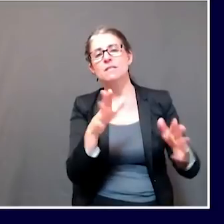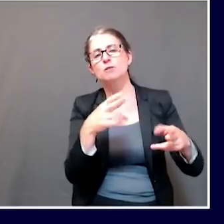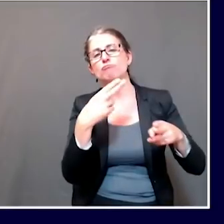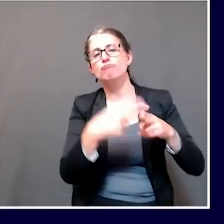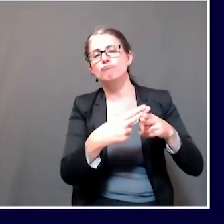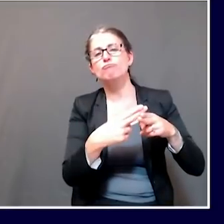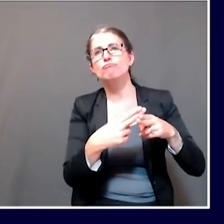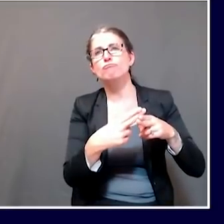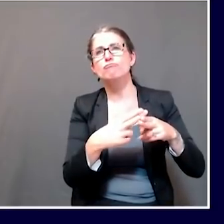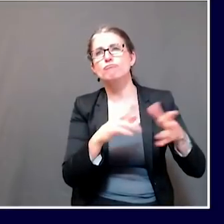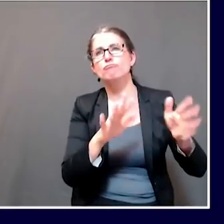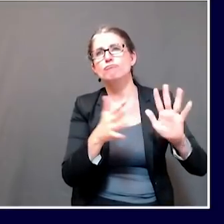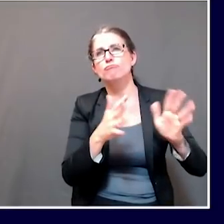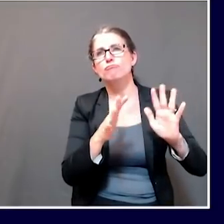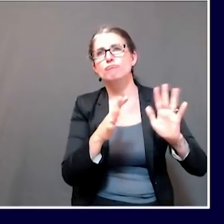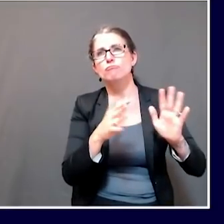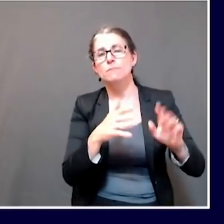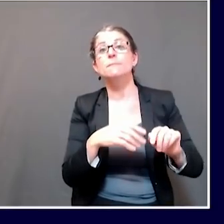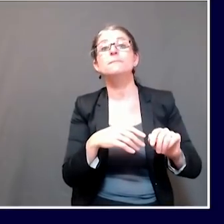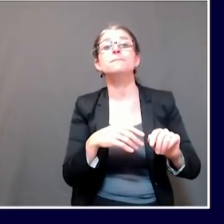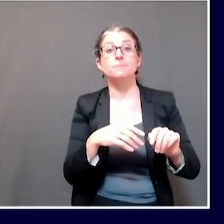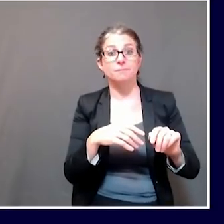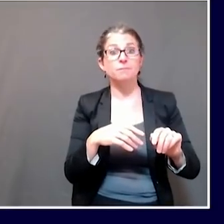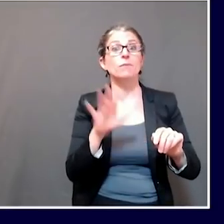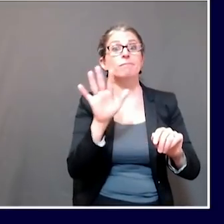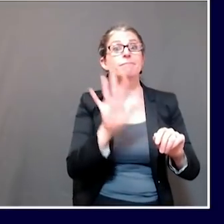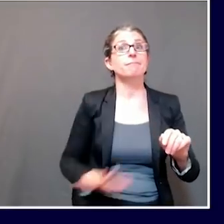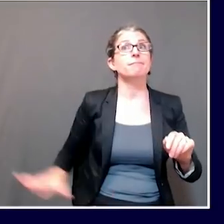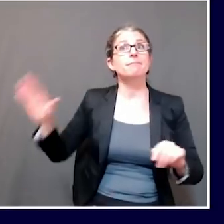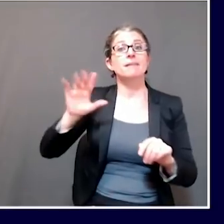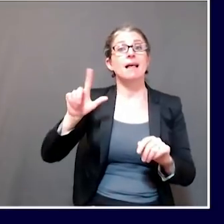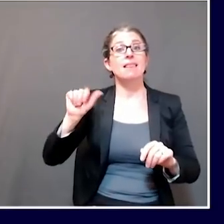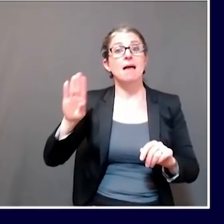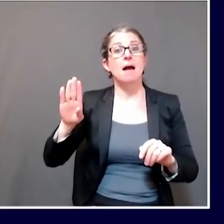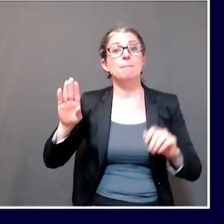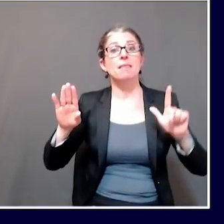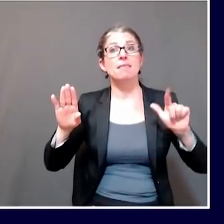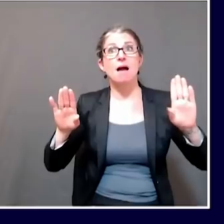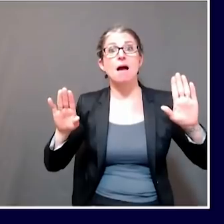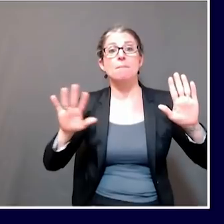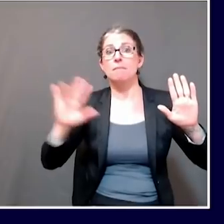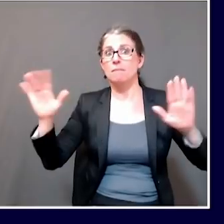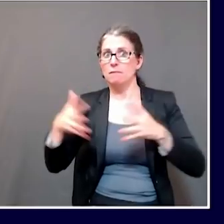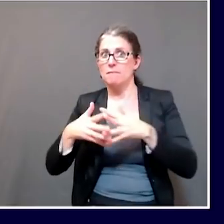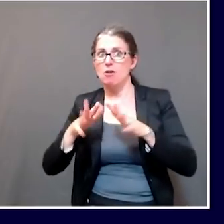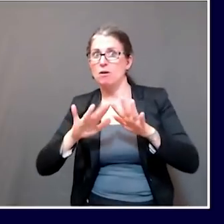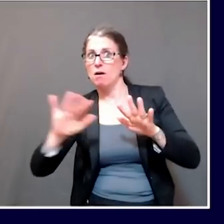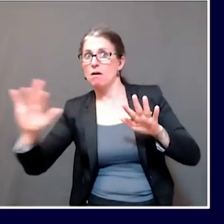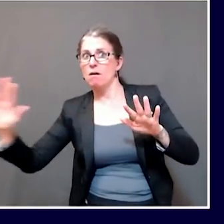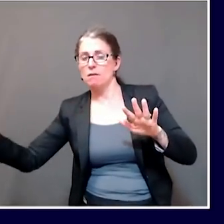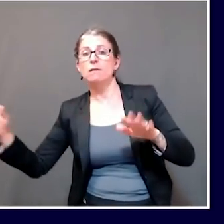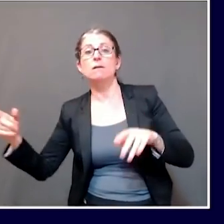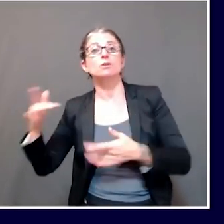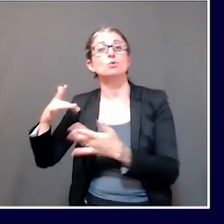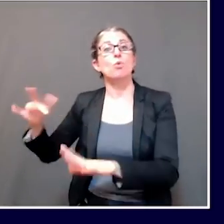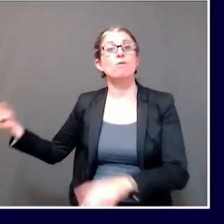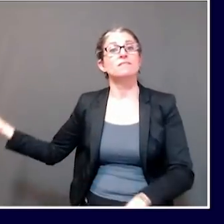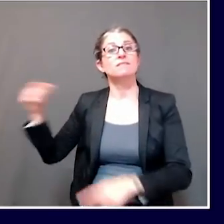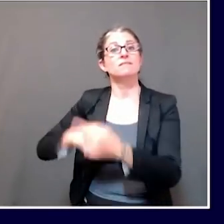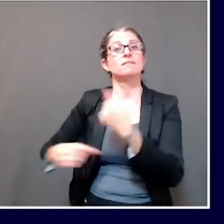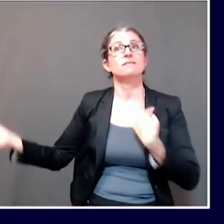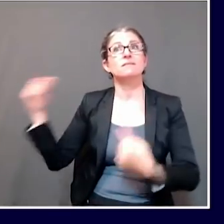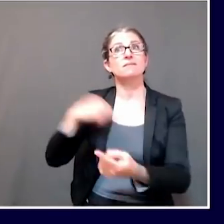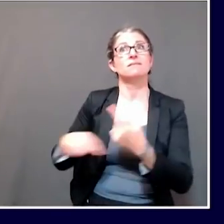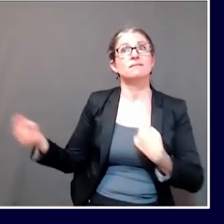tourists trying to get tests to come visit here? And let's say if somebody wants to get a test quickly, what's the best way to mitigate that risk